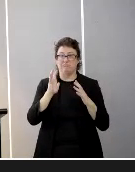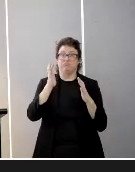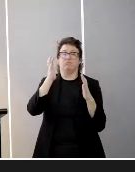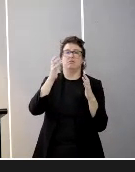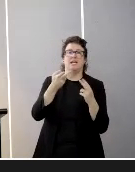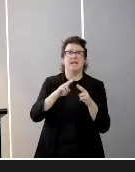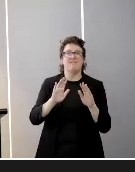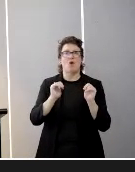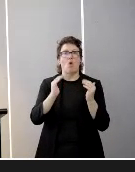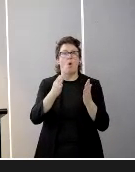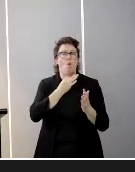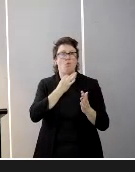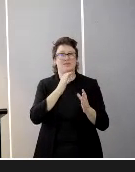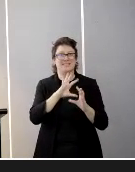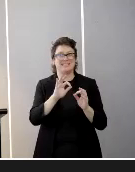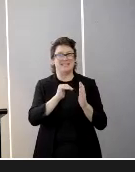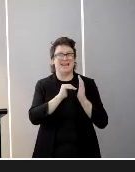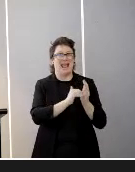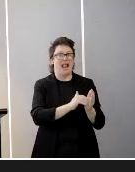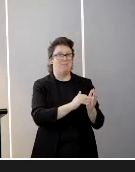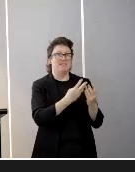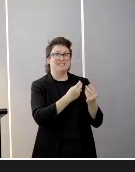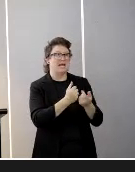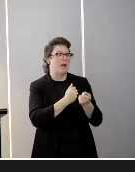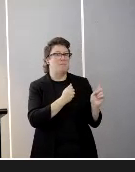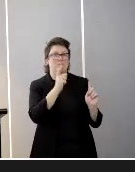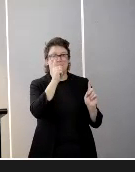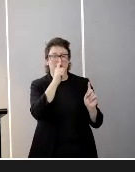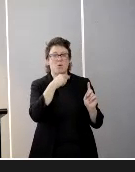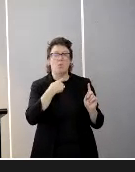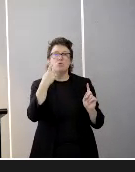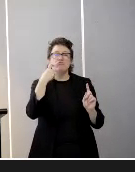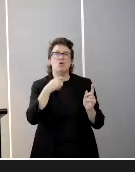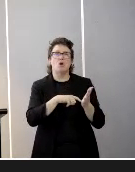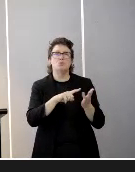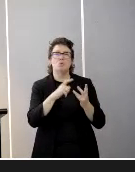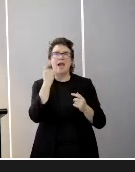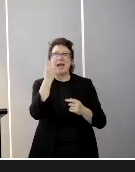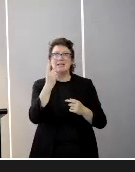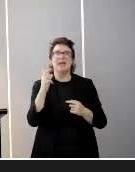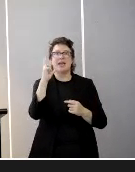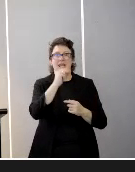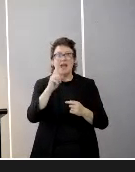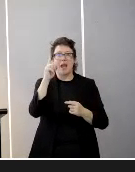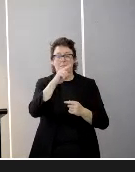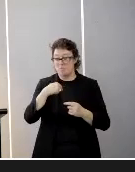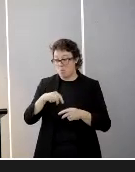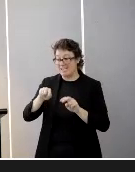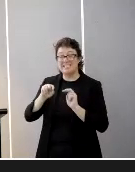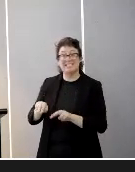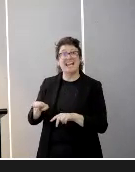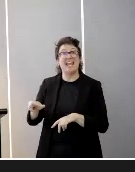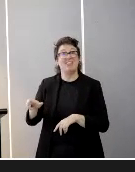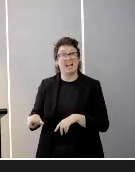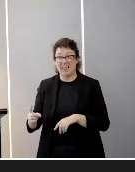risk for something, so might not improve things. So we're trying to understand young people that we're seeing in clinics. If